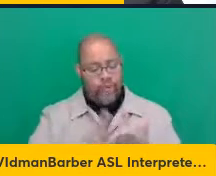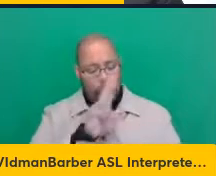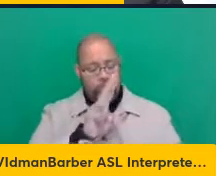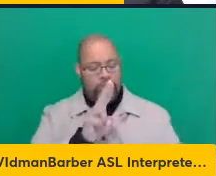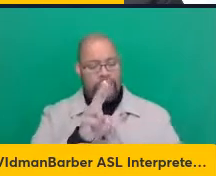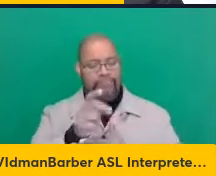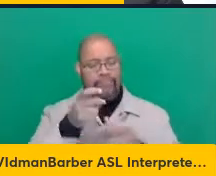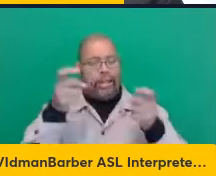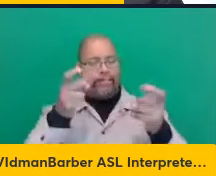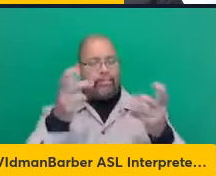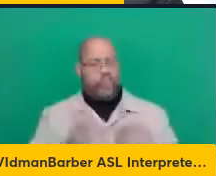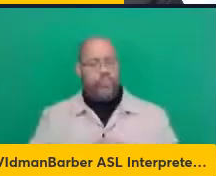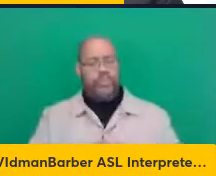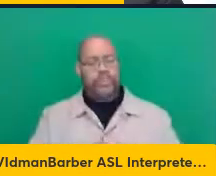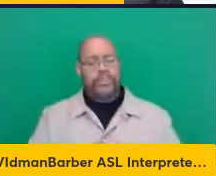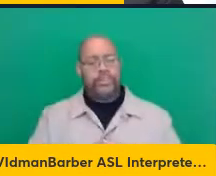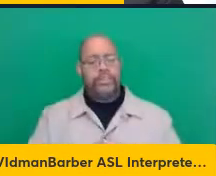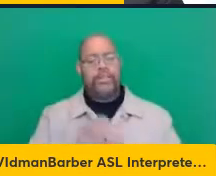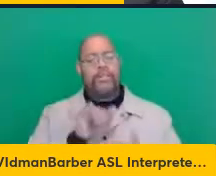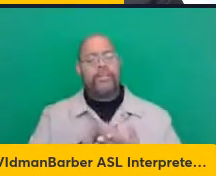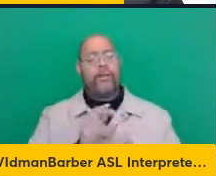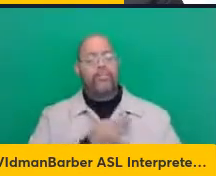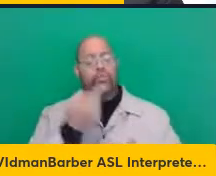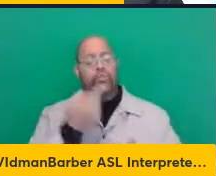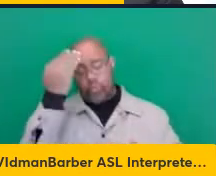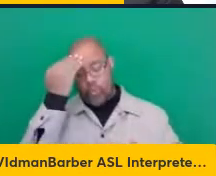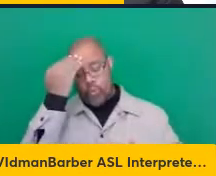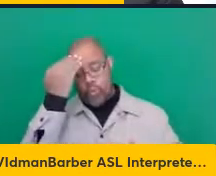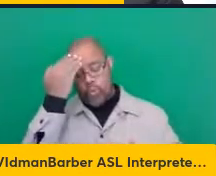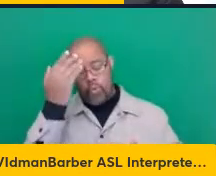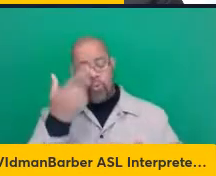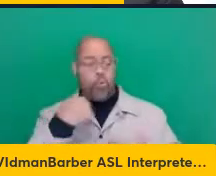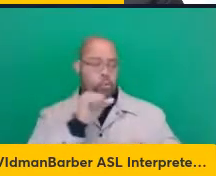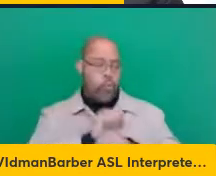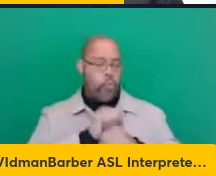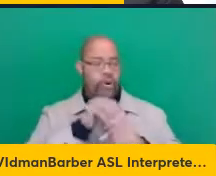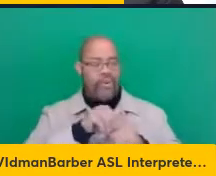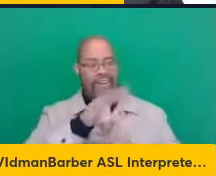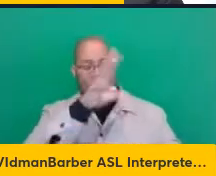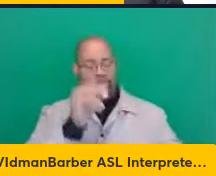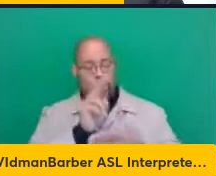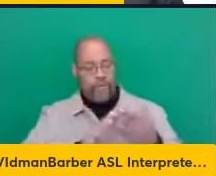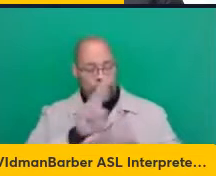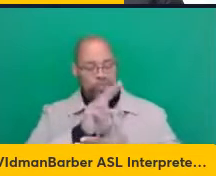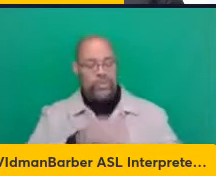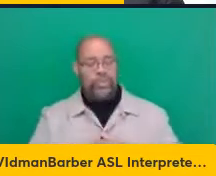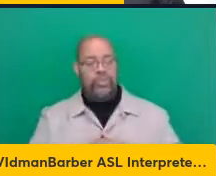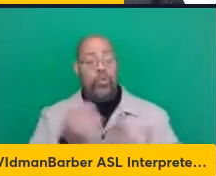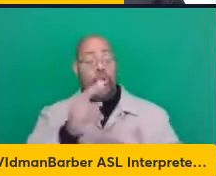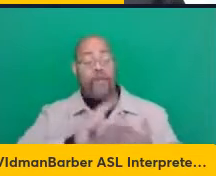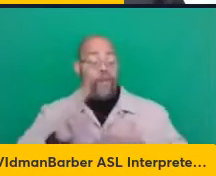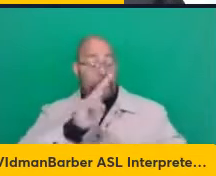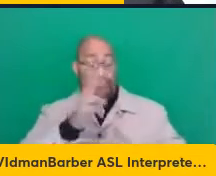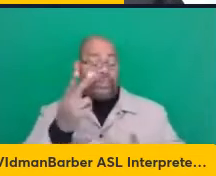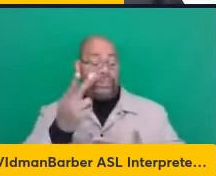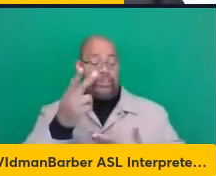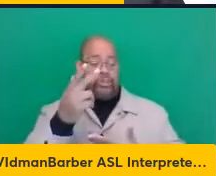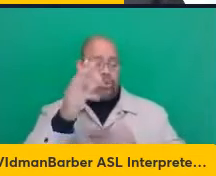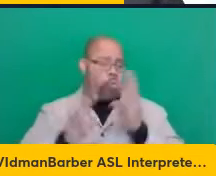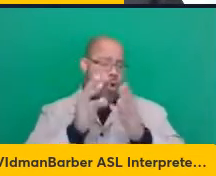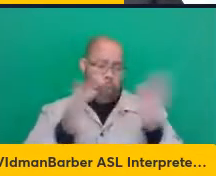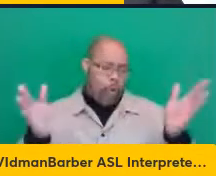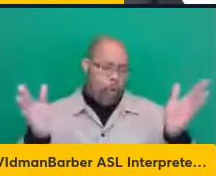governance. Those of us who have worked in African universities or universities globally for that